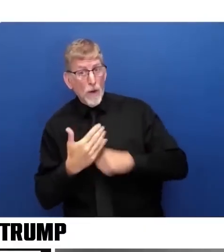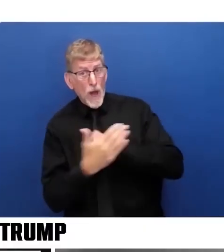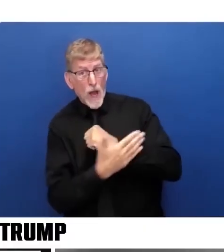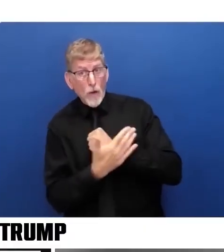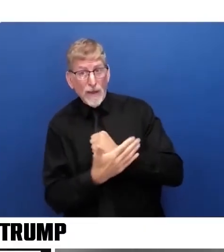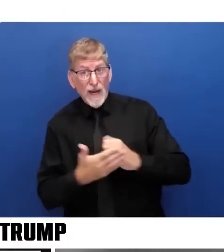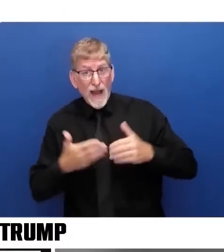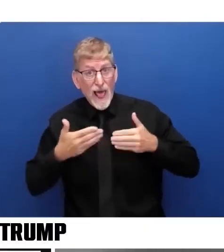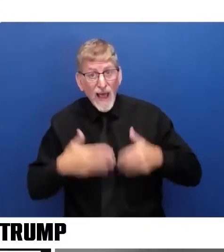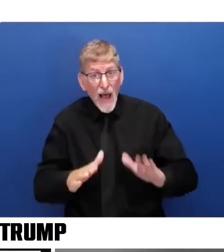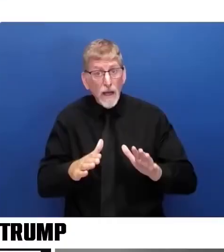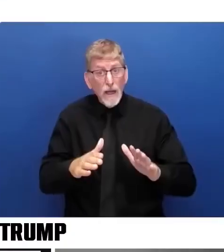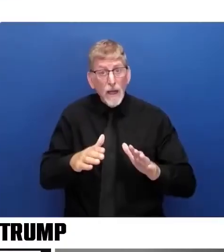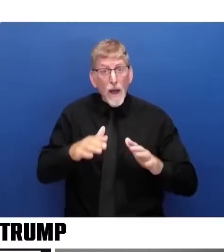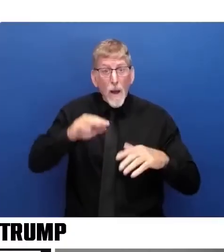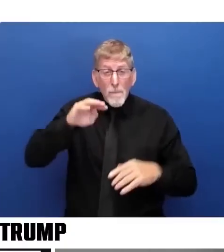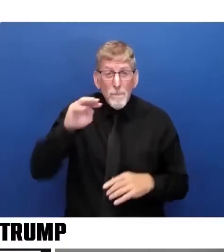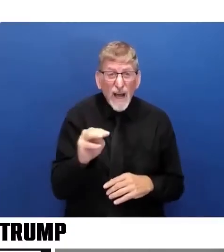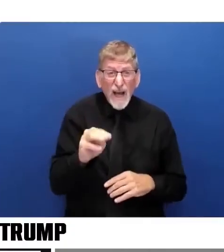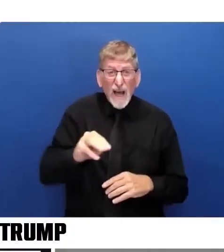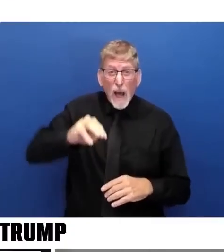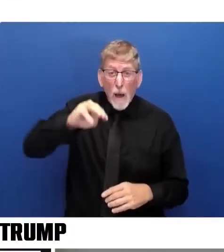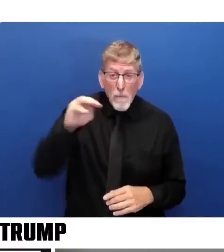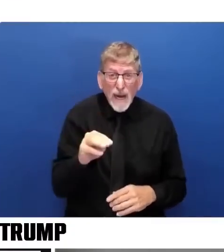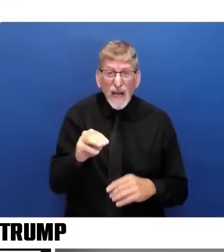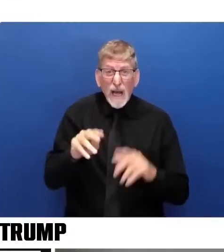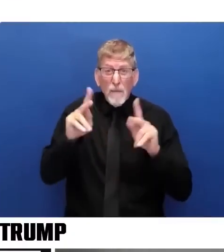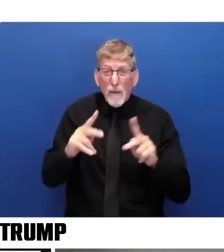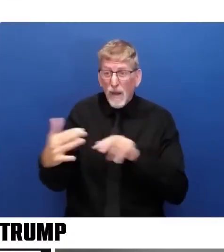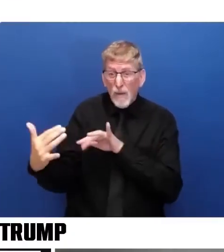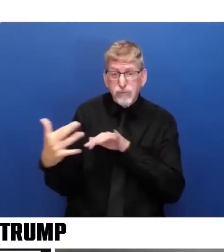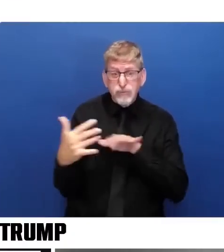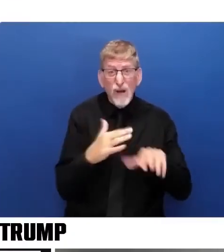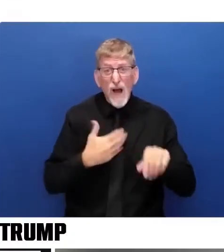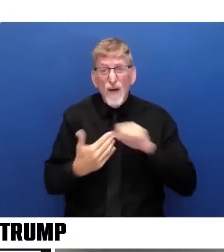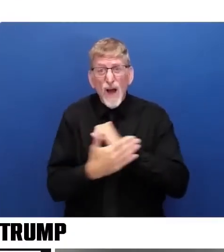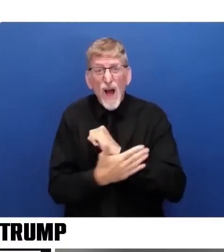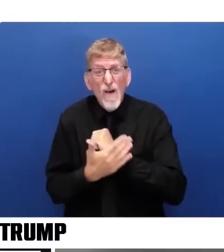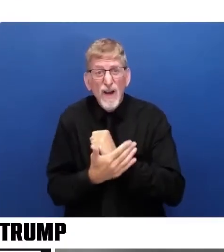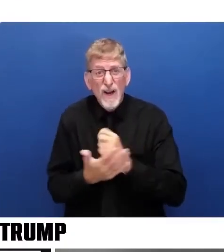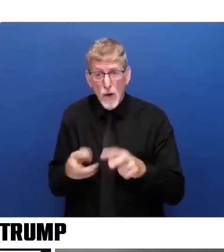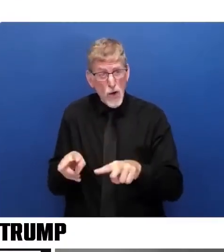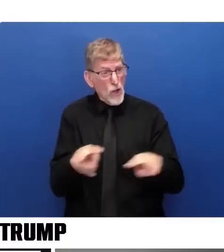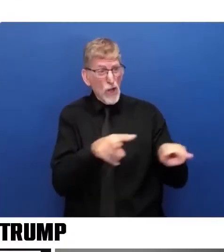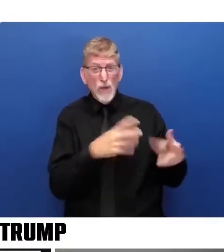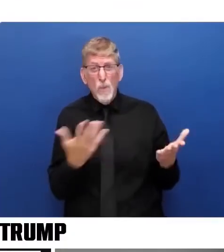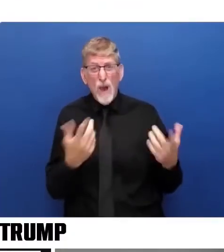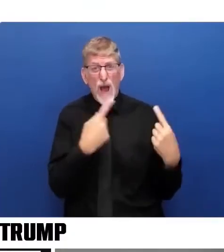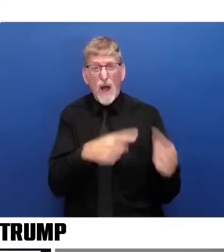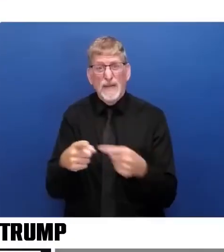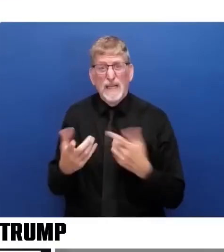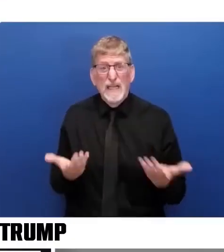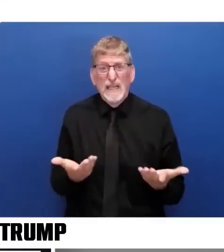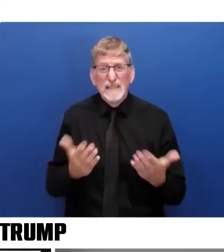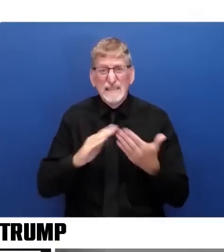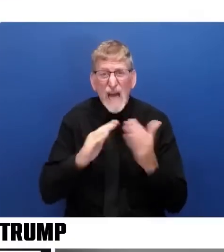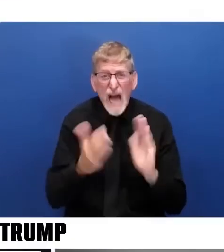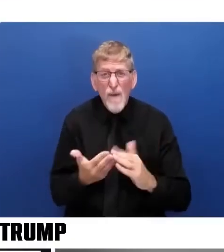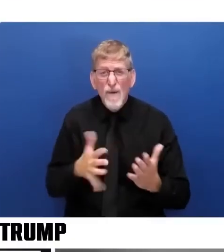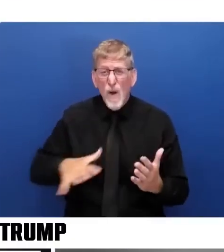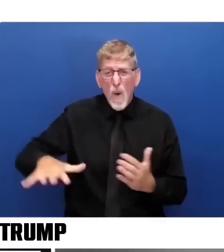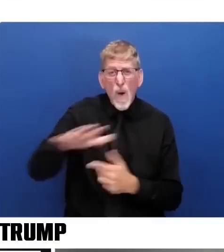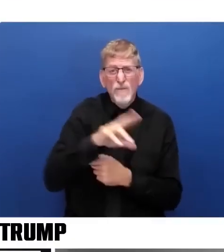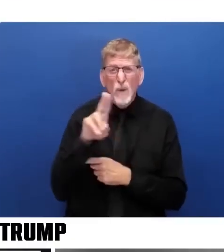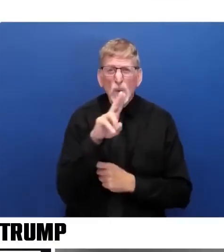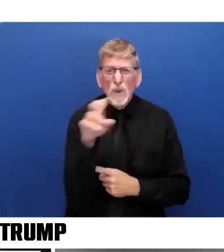and millions of people to come into our country, and look at what's happening to the towns all over the United States. And a lot of towns don't want to talk. It's not